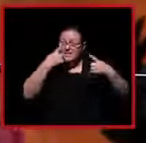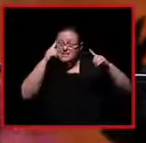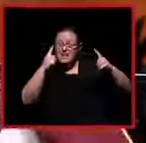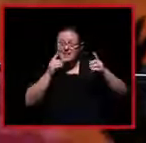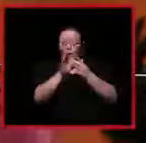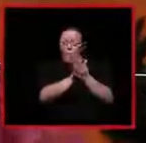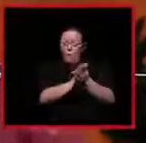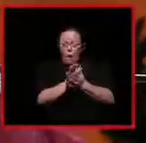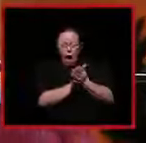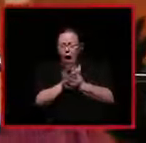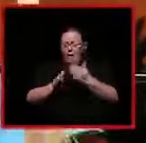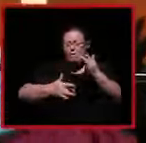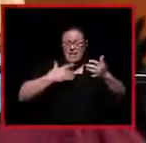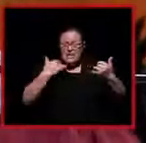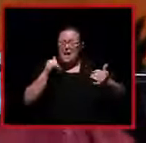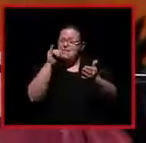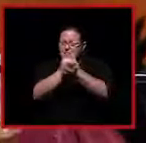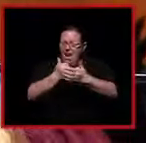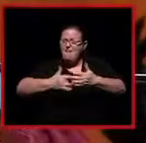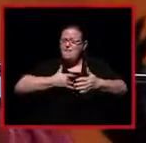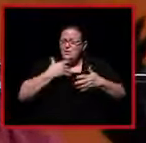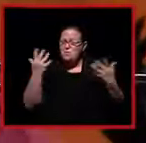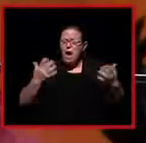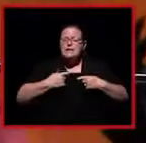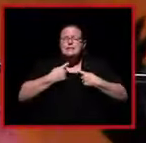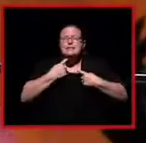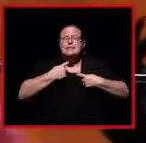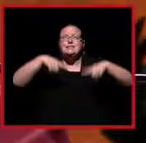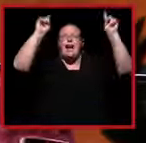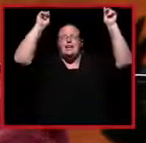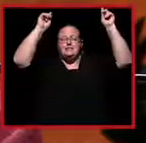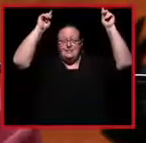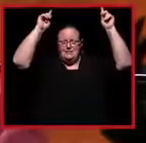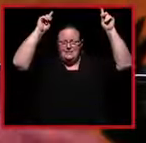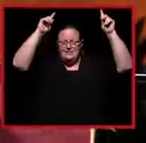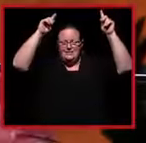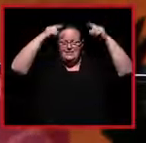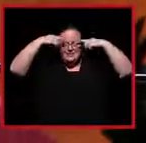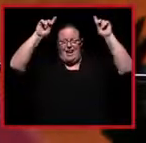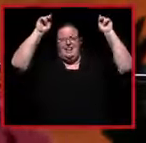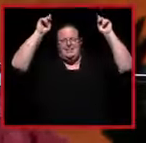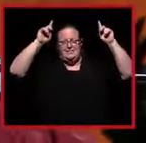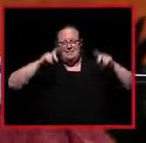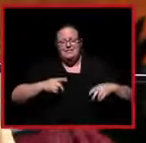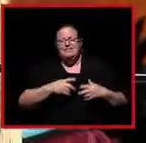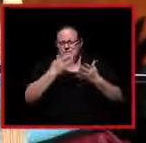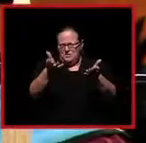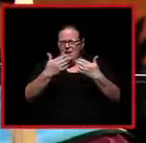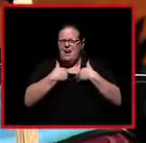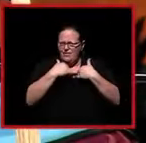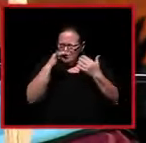you're feeling right now, that's success. And today is your day.